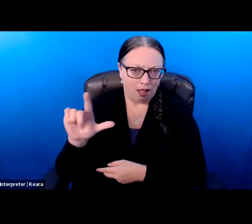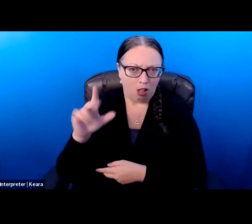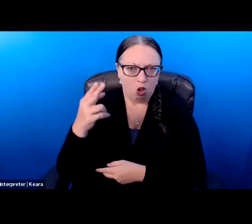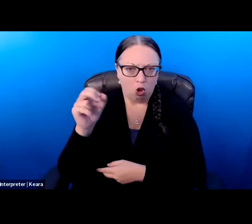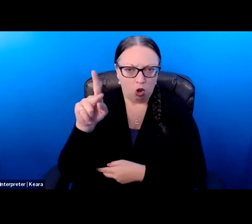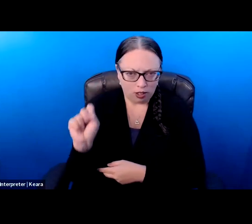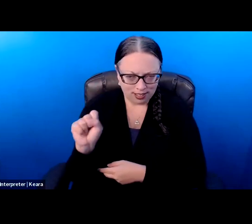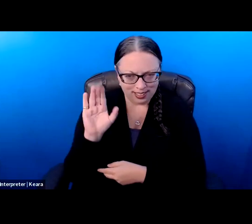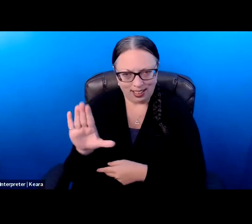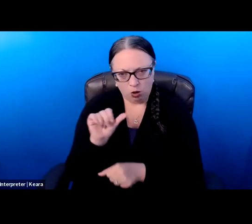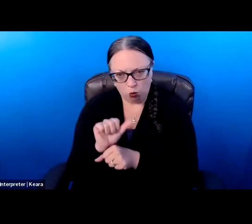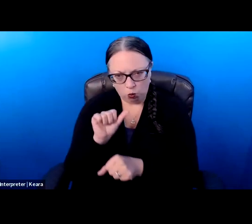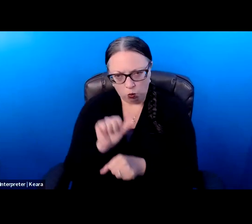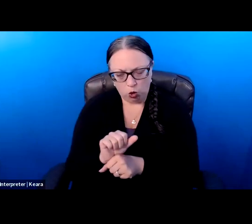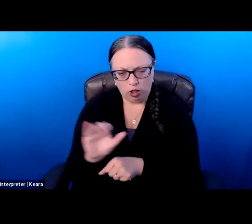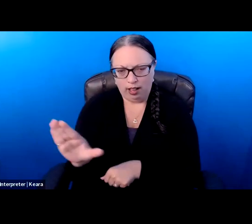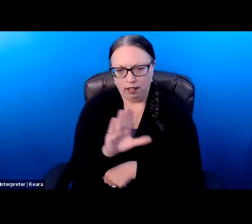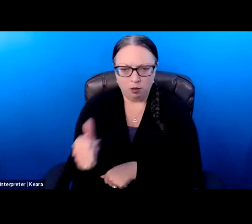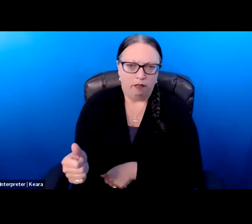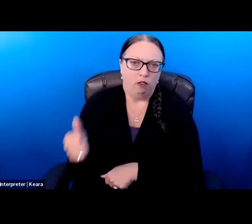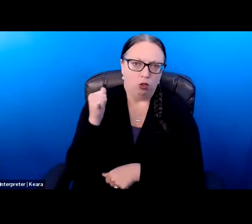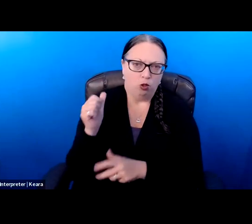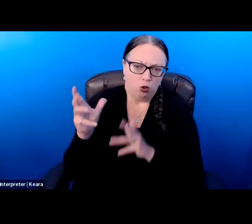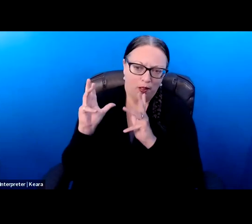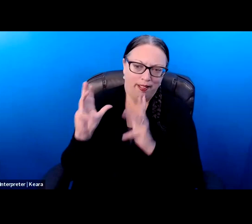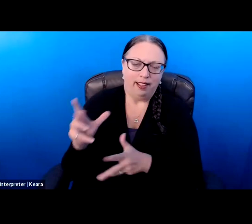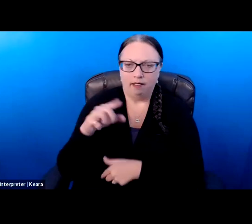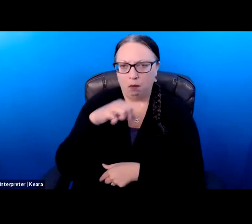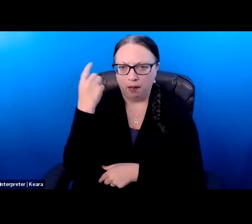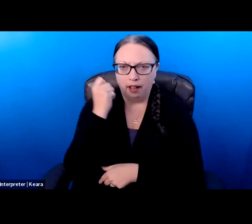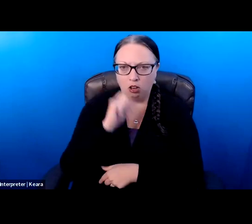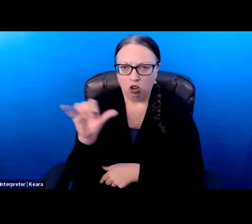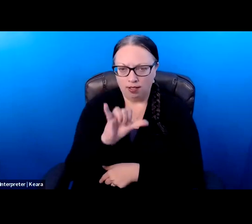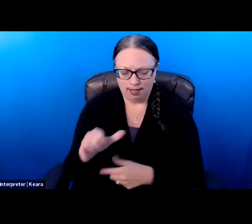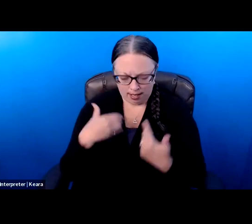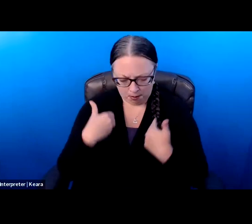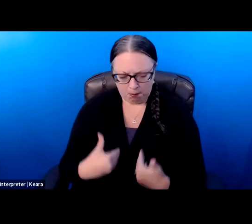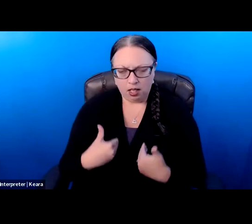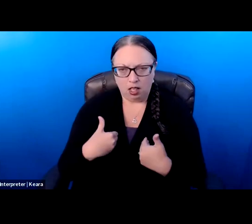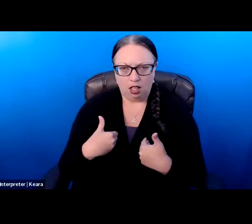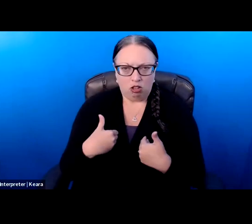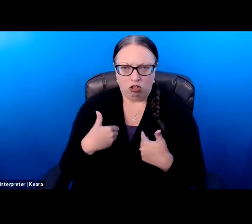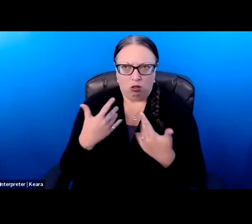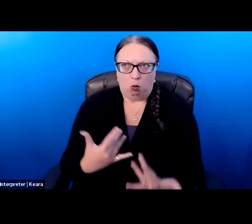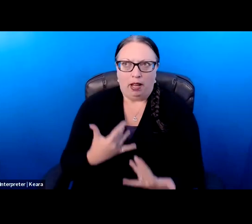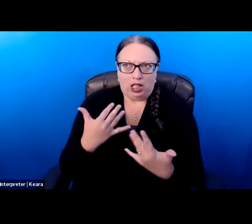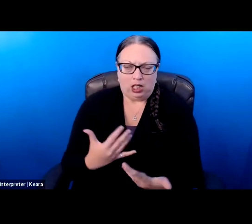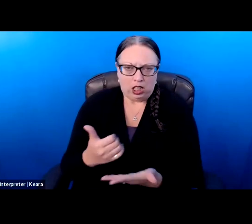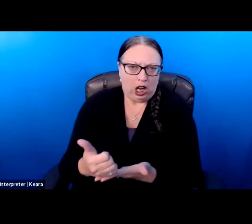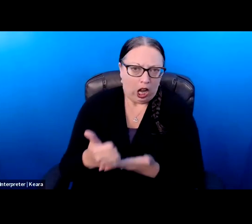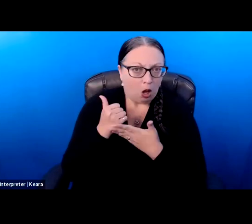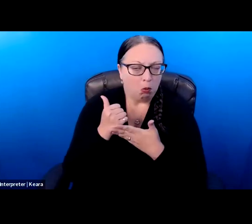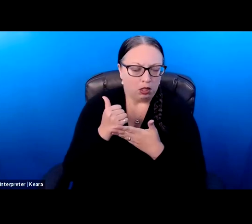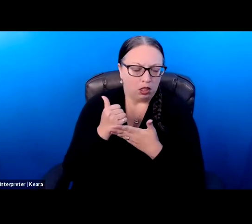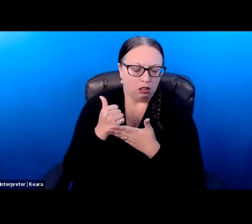and their refusal to leave Black girls like me hanging helped get me back on course, helped save